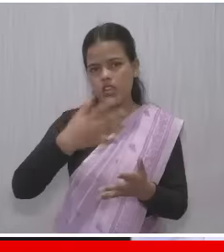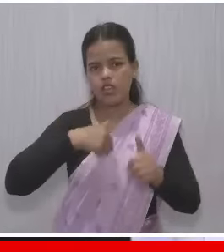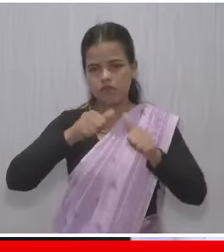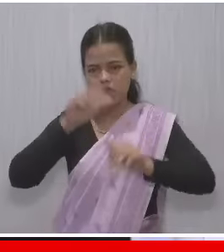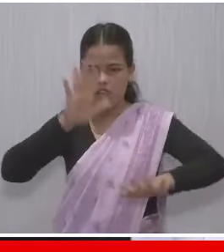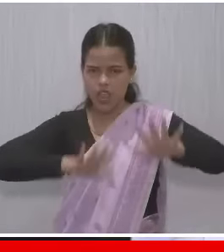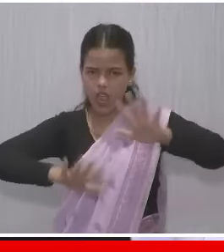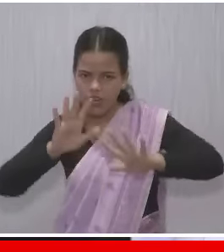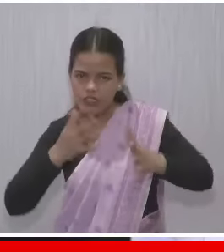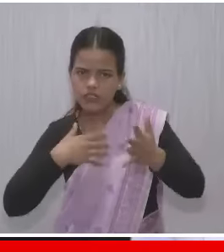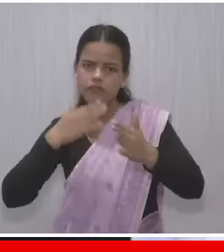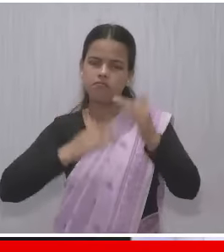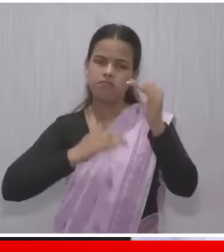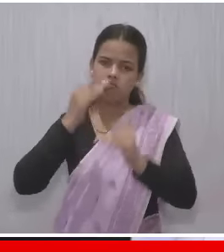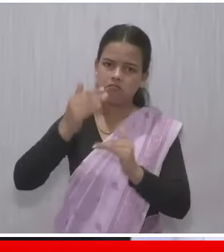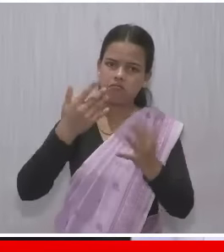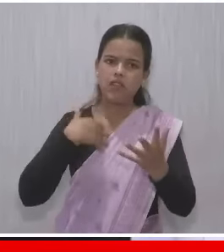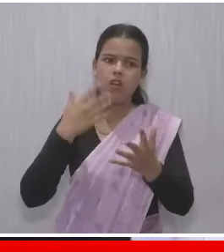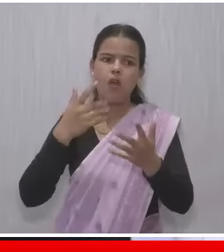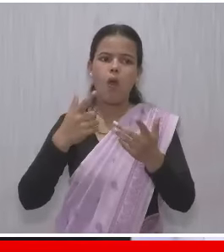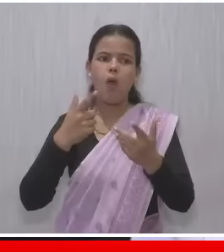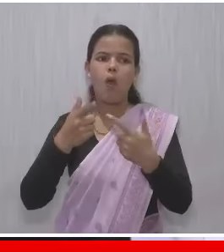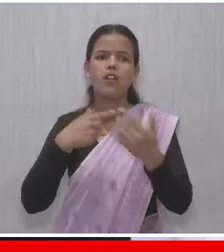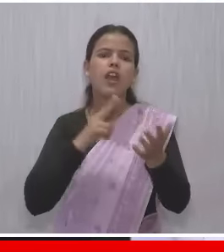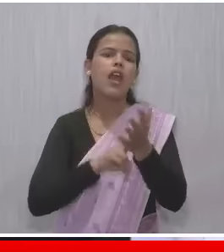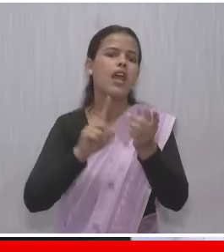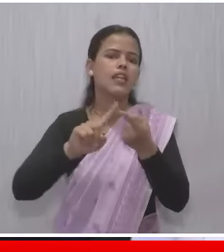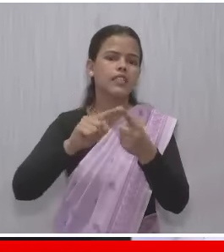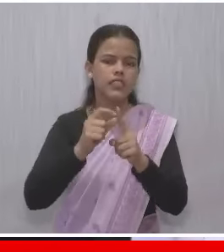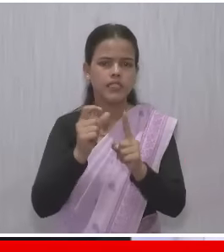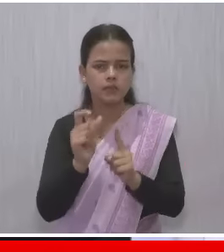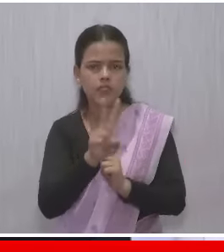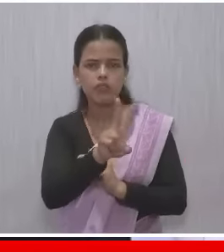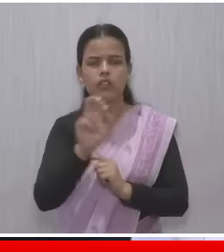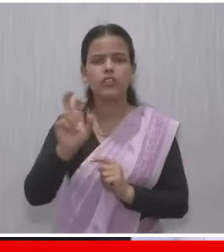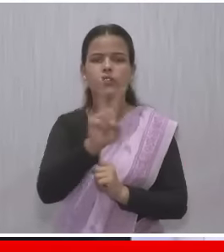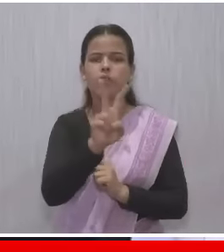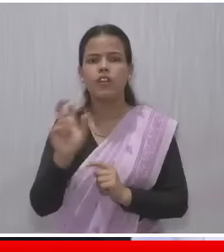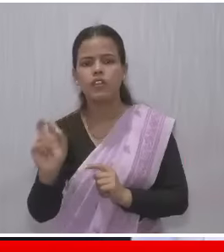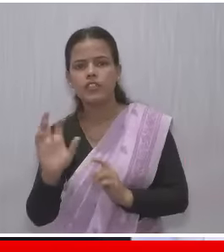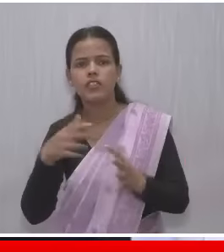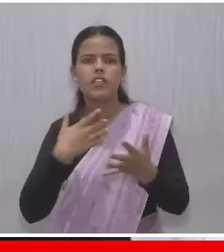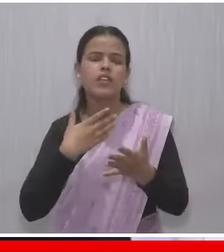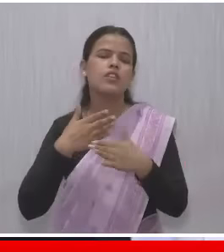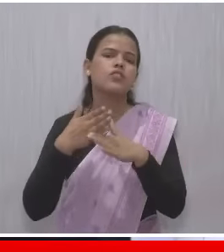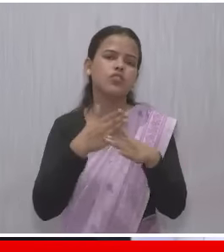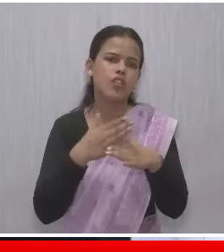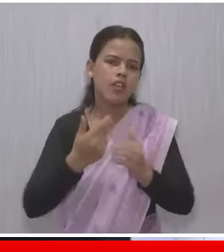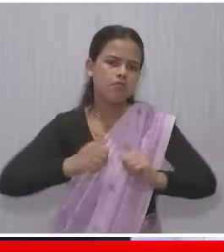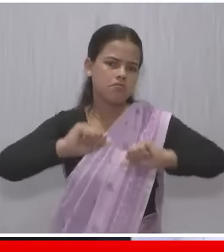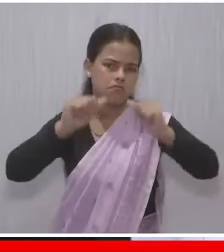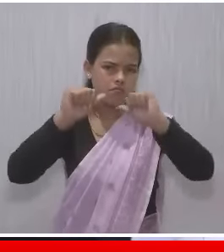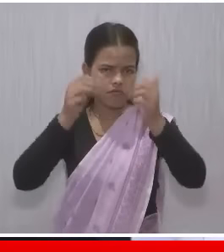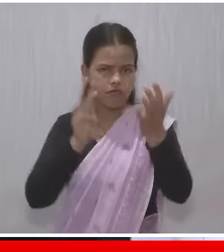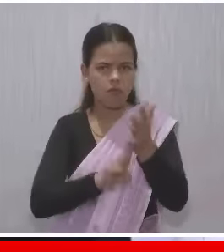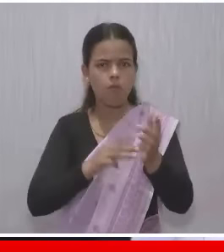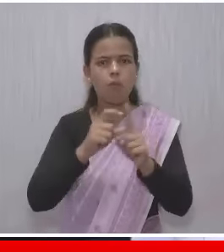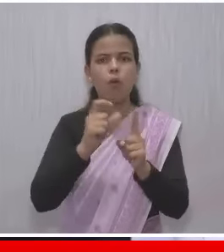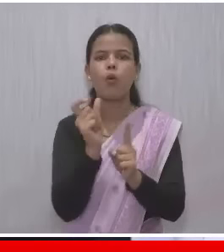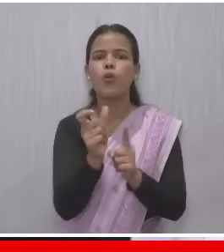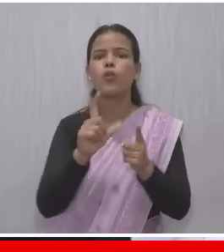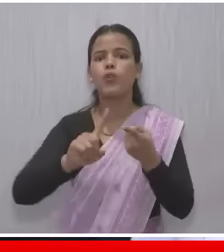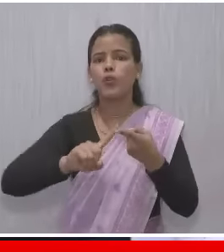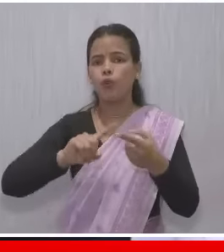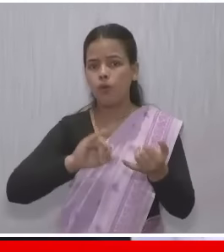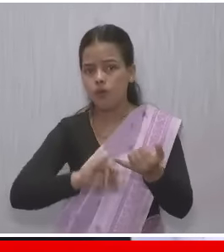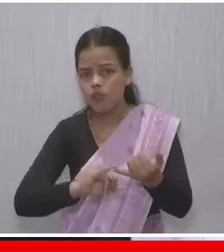schools in line with the recommendations of the NEP 2020, to share successful models and best practices. This is very